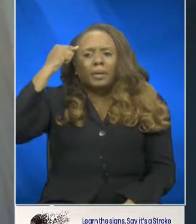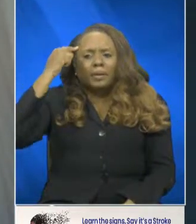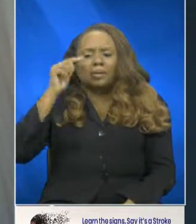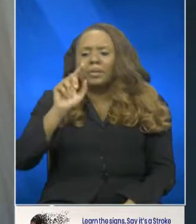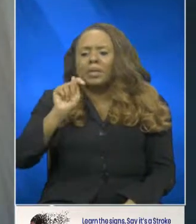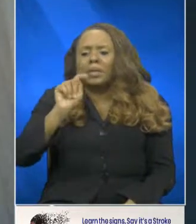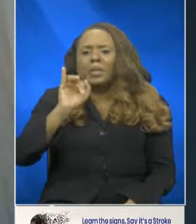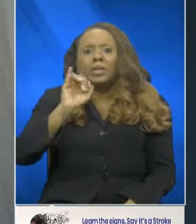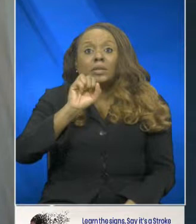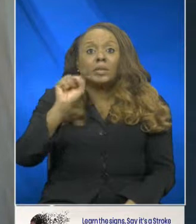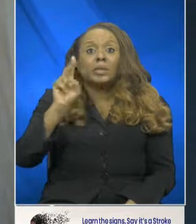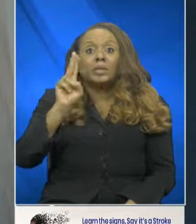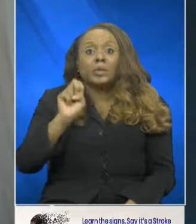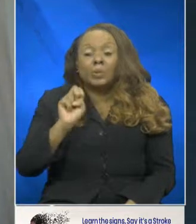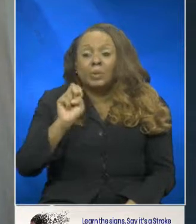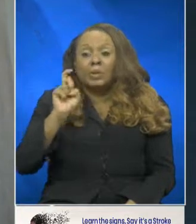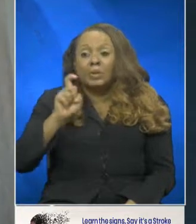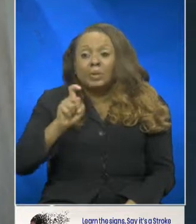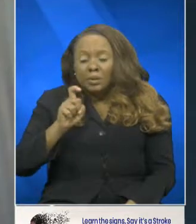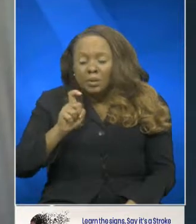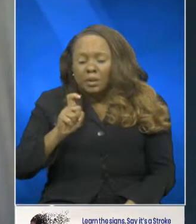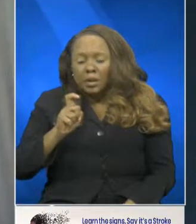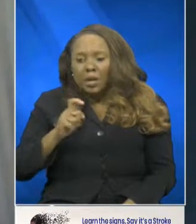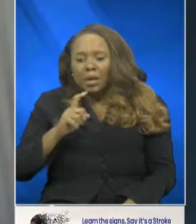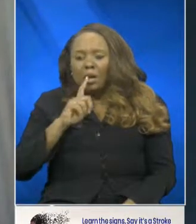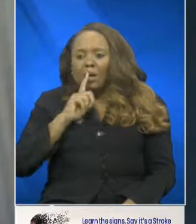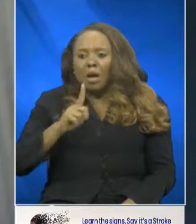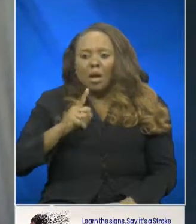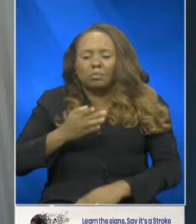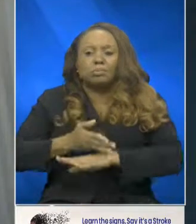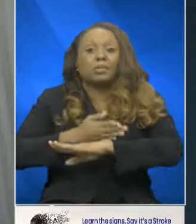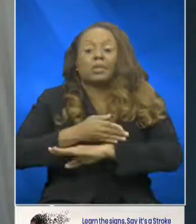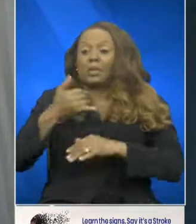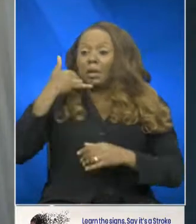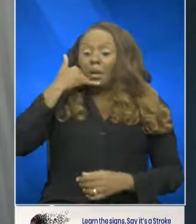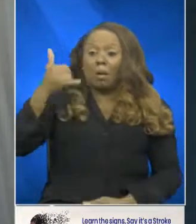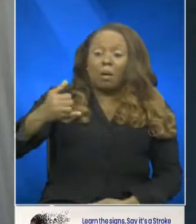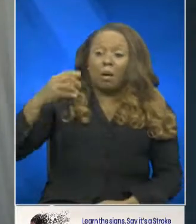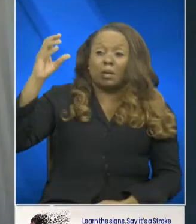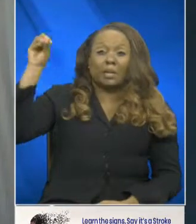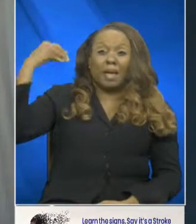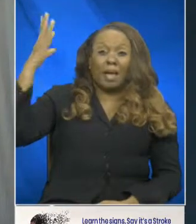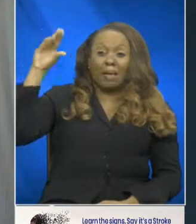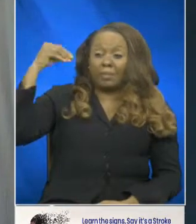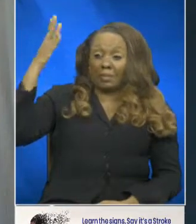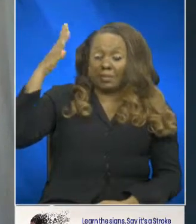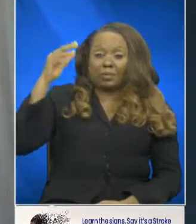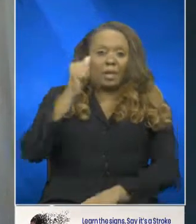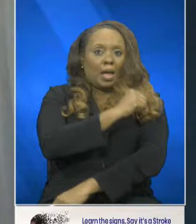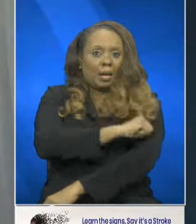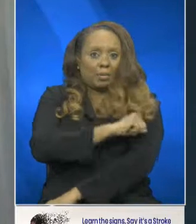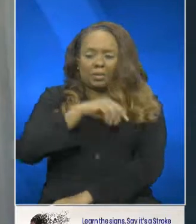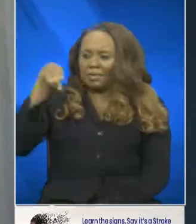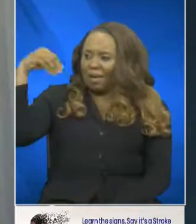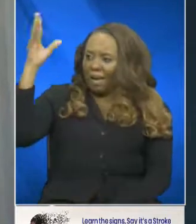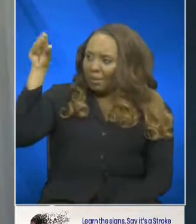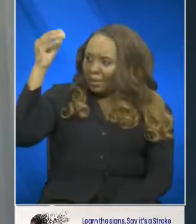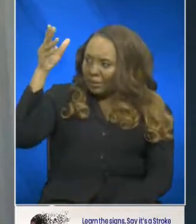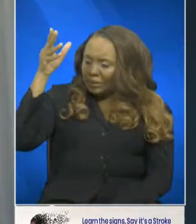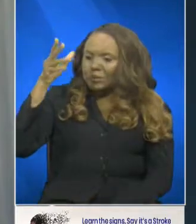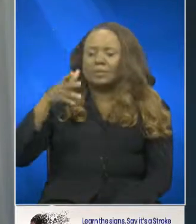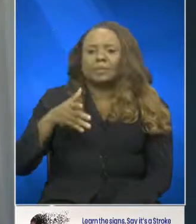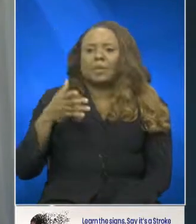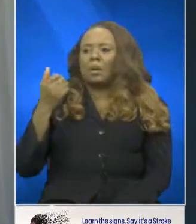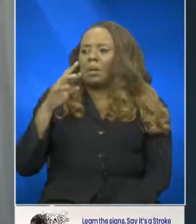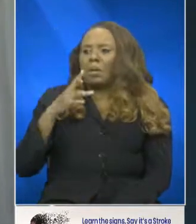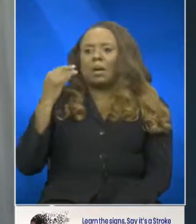ambulance in our jurisdiction, or if you can't call the ambulance and or define that the ambulance is taking a